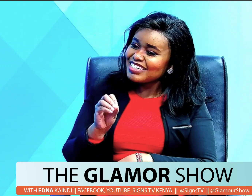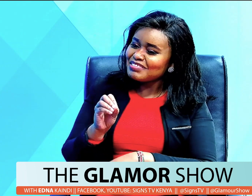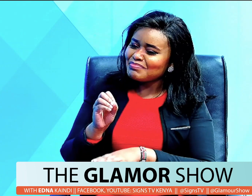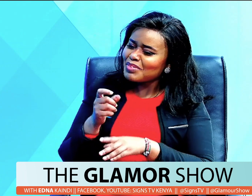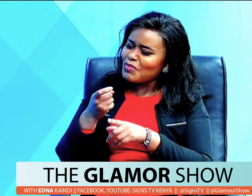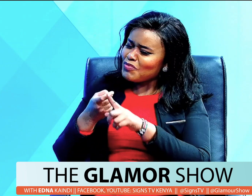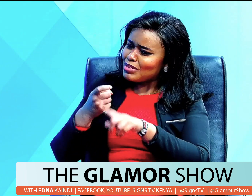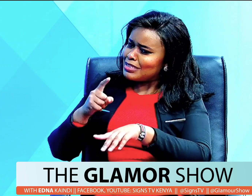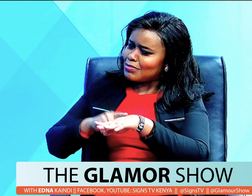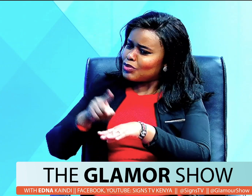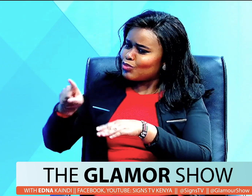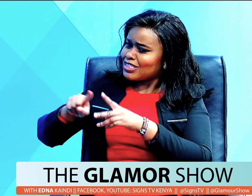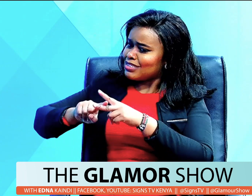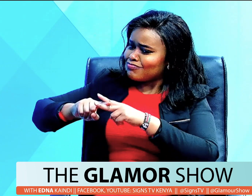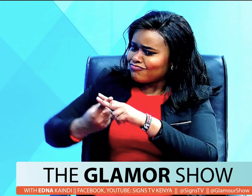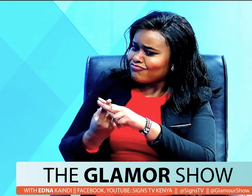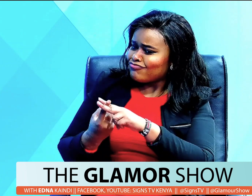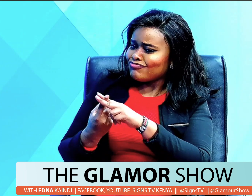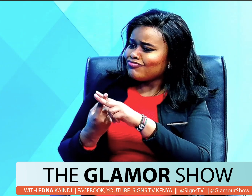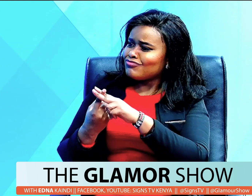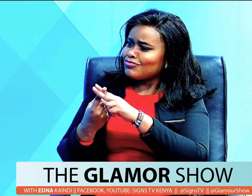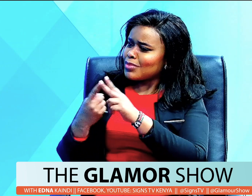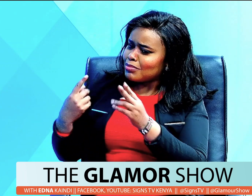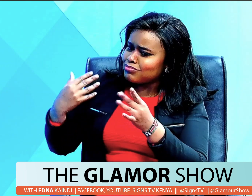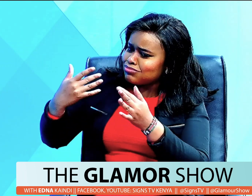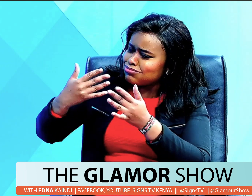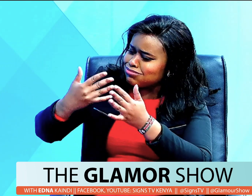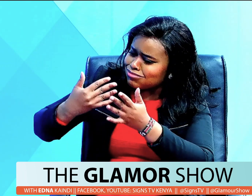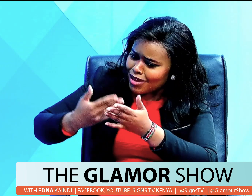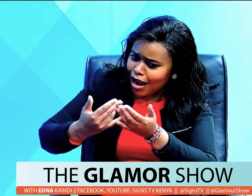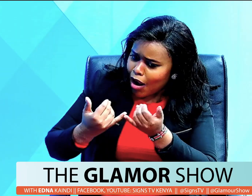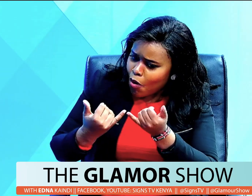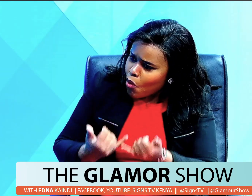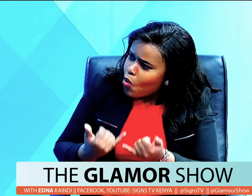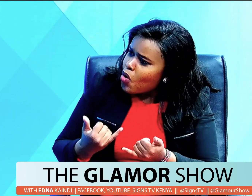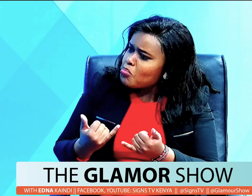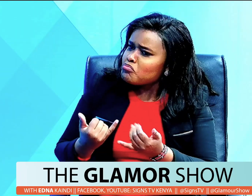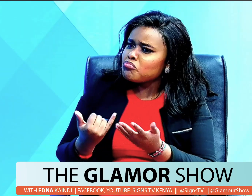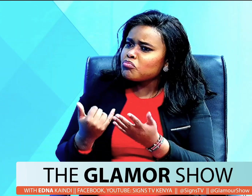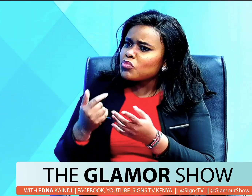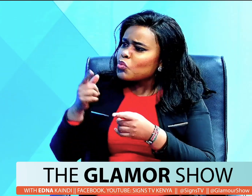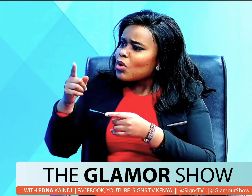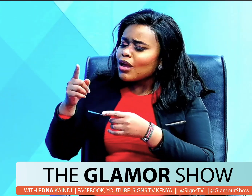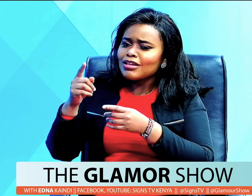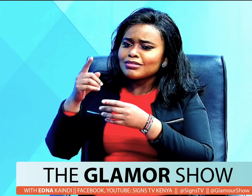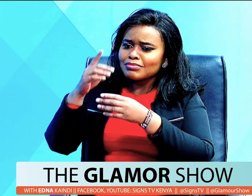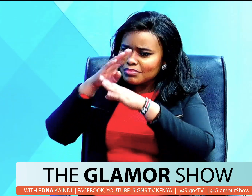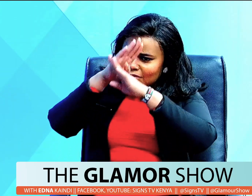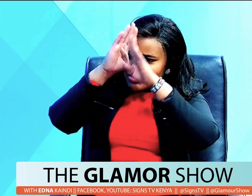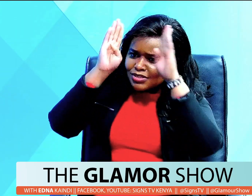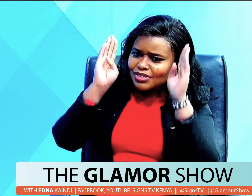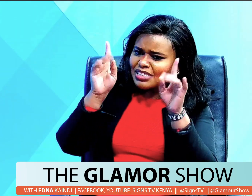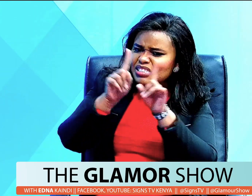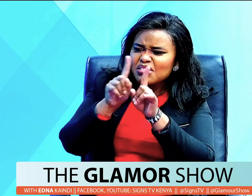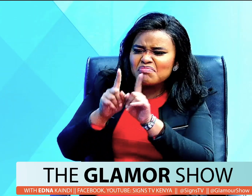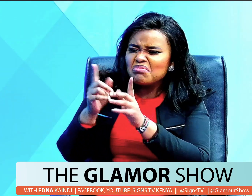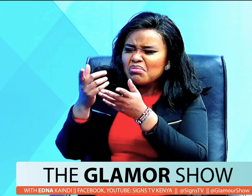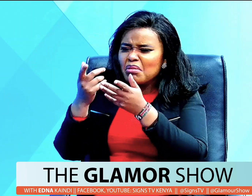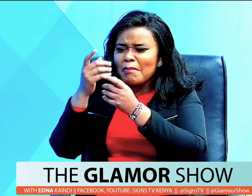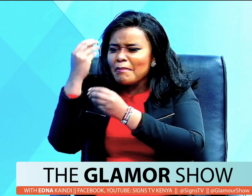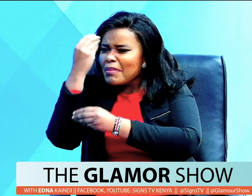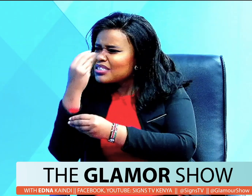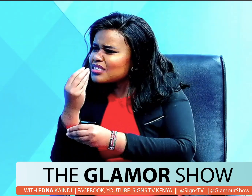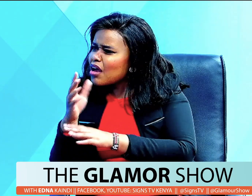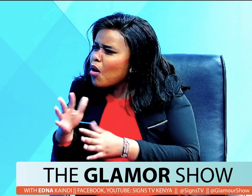Wow. So a question of someone asking if you're going to do their bridal makeup is how you join the